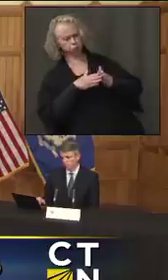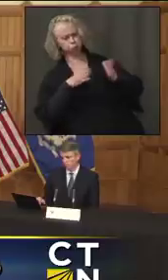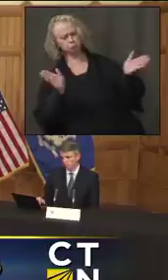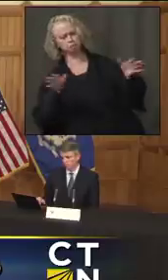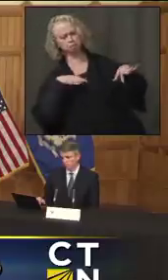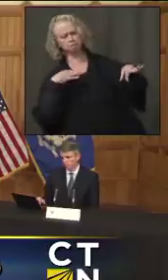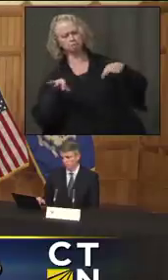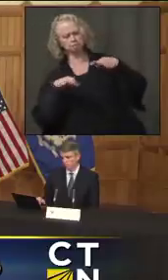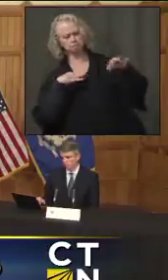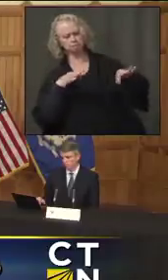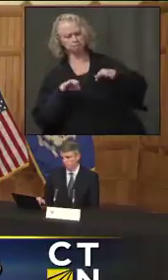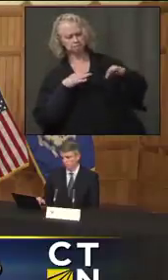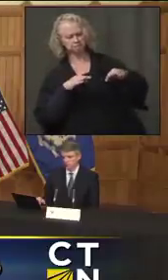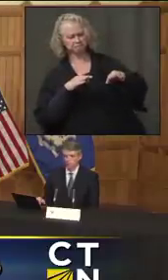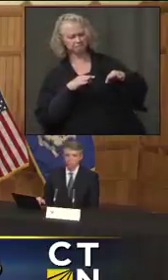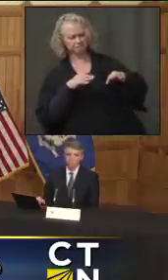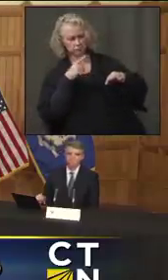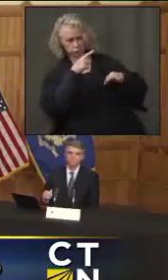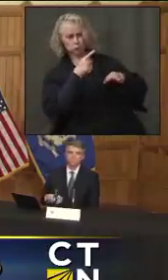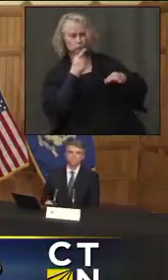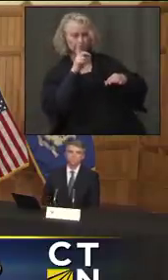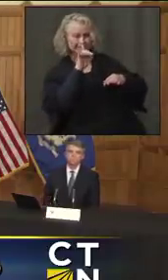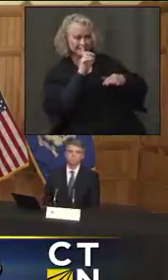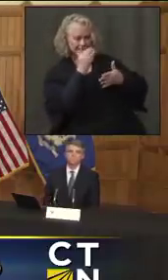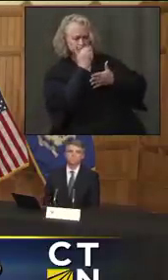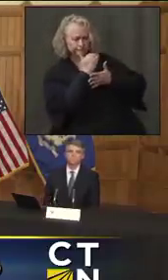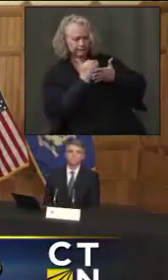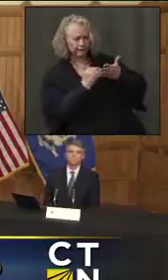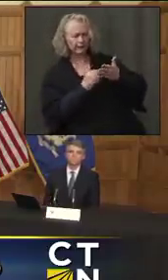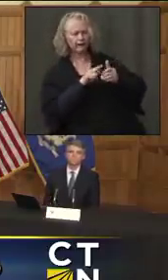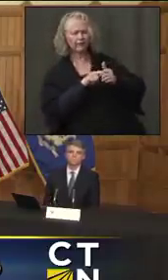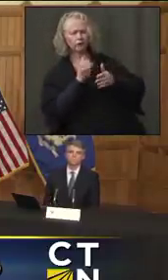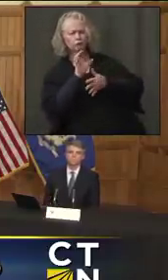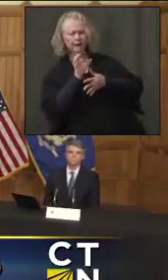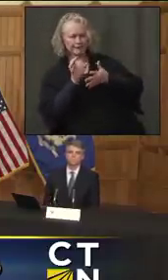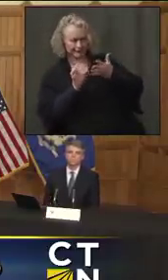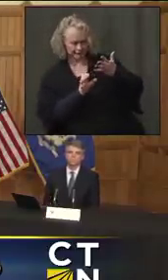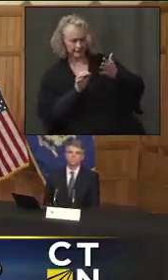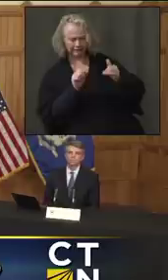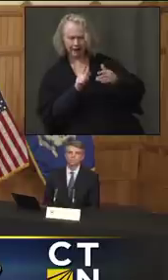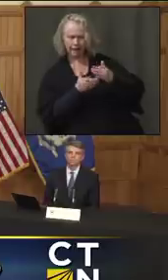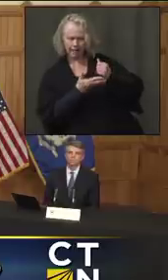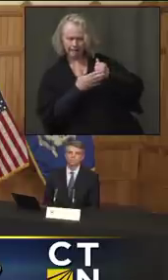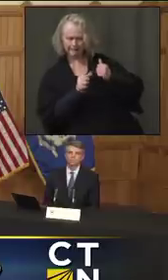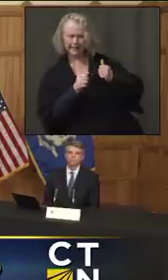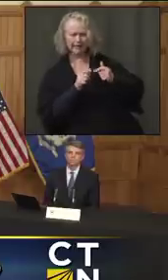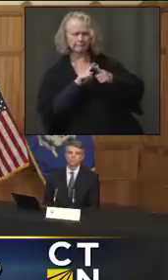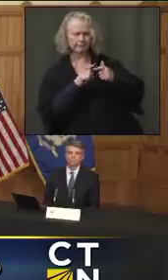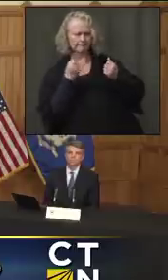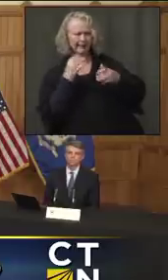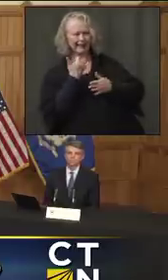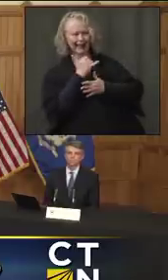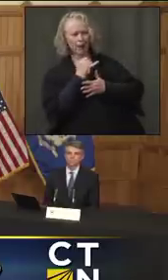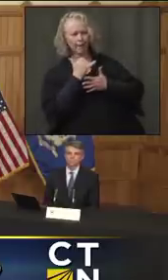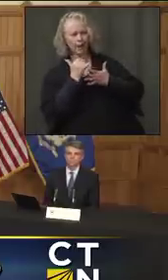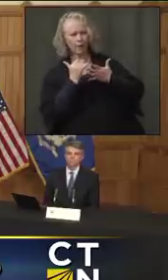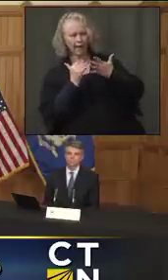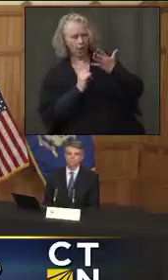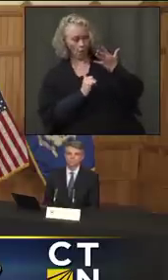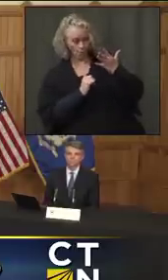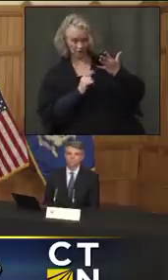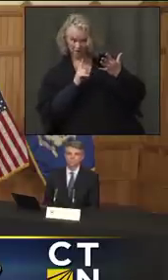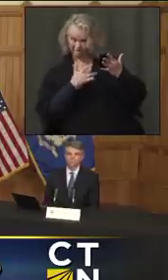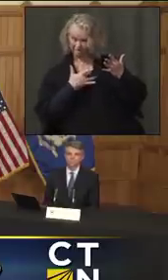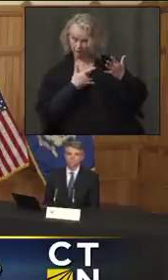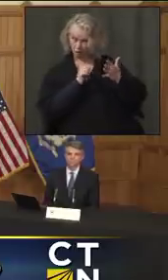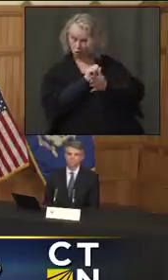you went step by step through the criteria, and that was very helpful. But we see that a lot of it is still in yellow. Are we confident that we're going to get all of